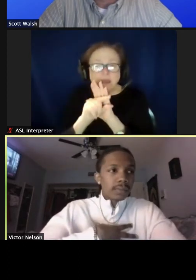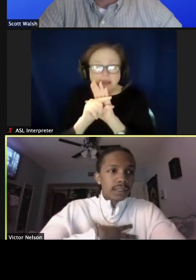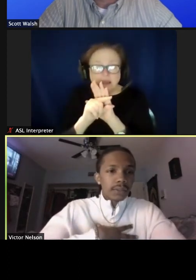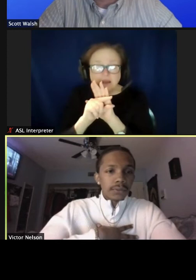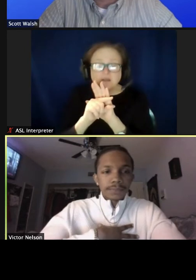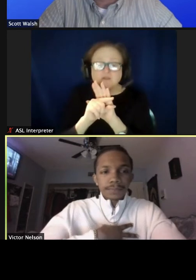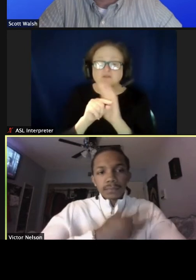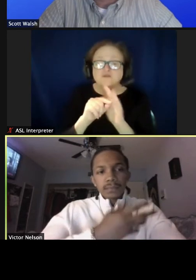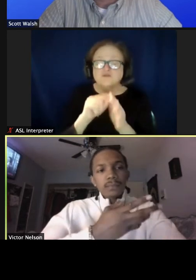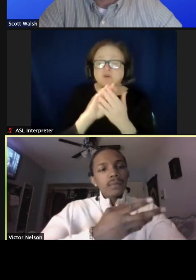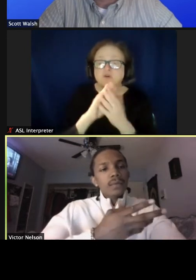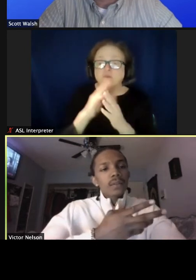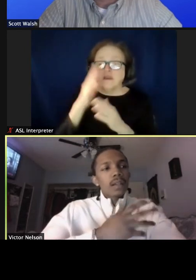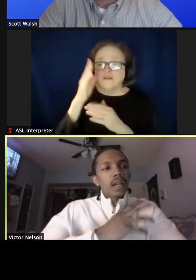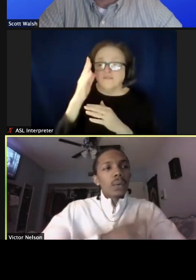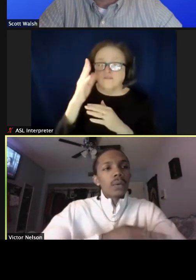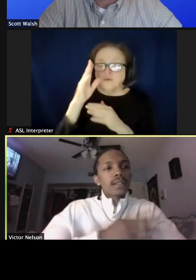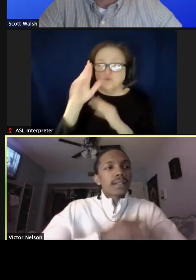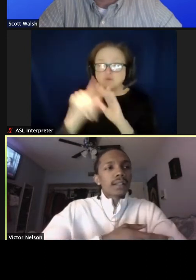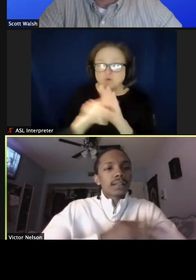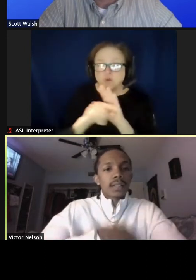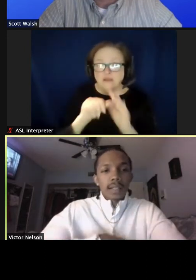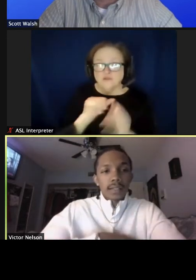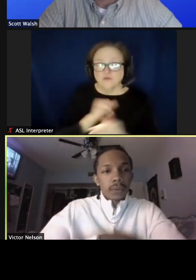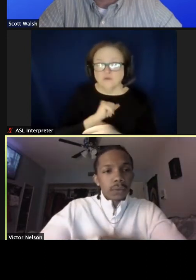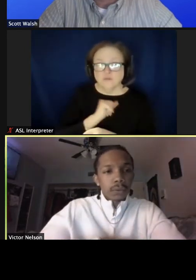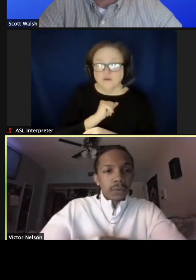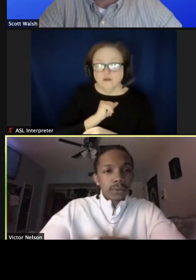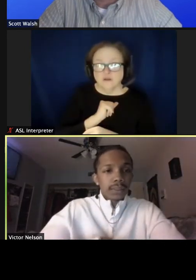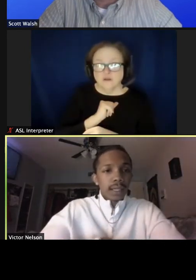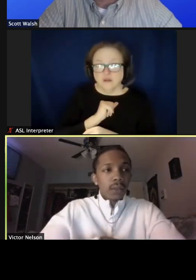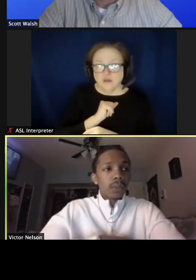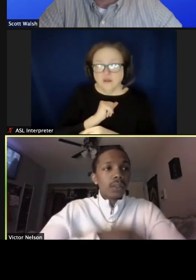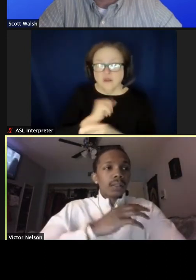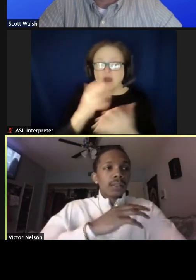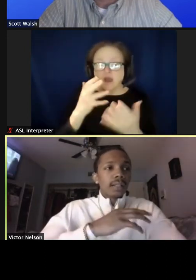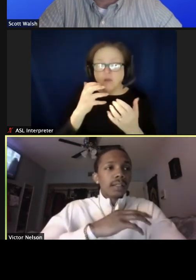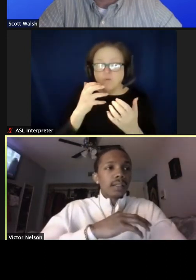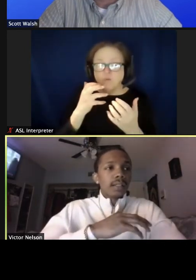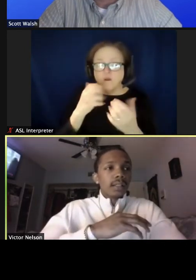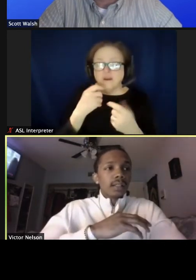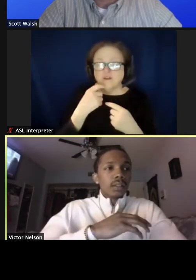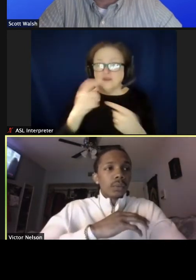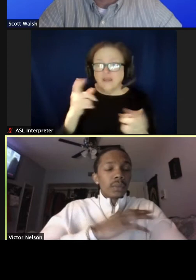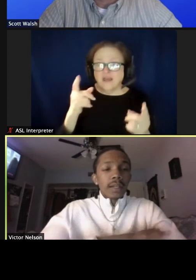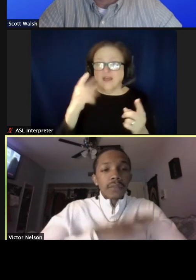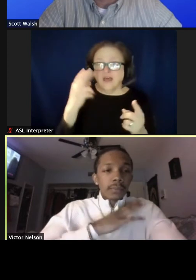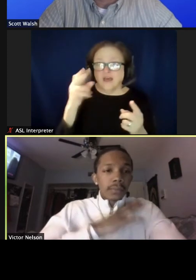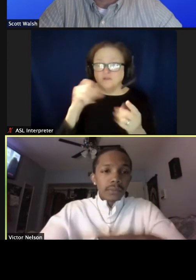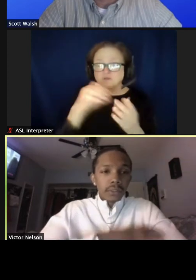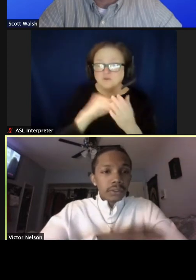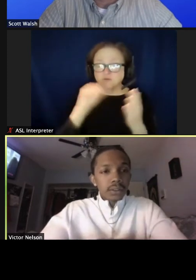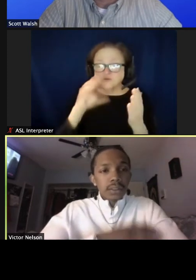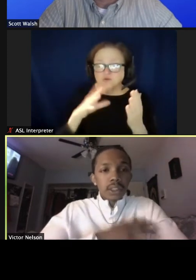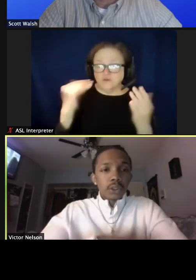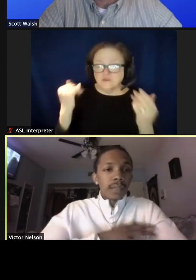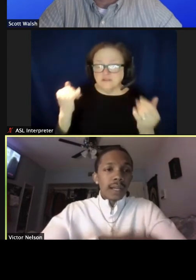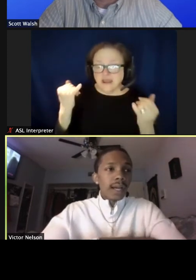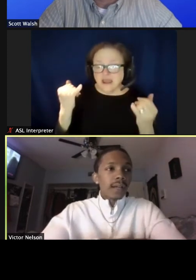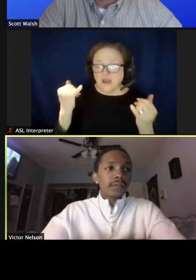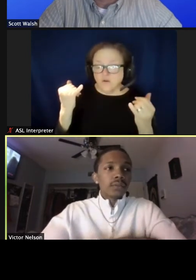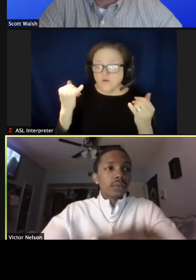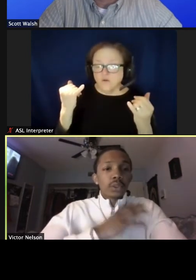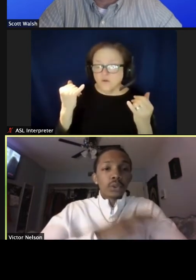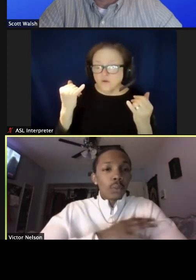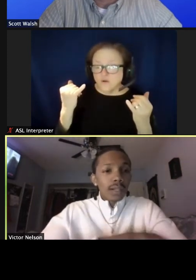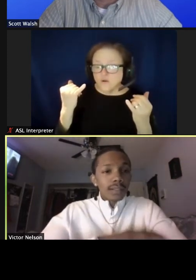graduate myself, I want to say to the high school students now that whatever privileges that you may